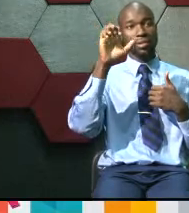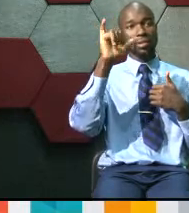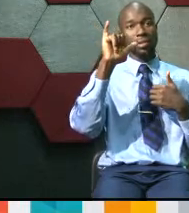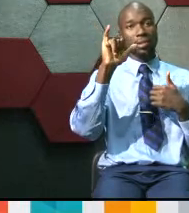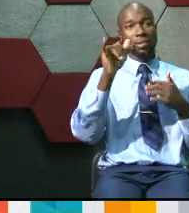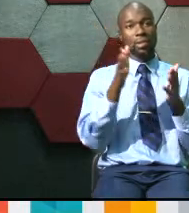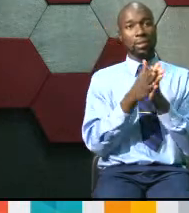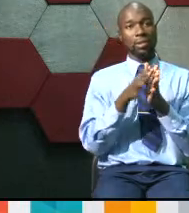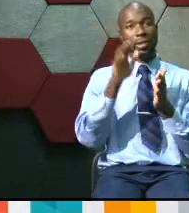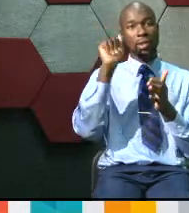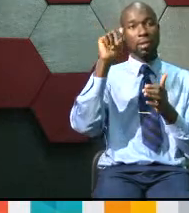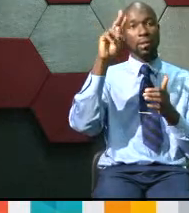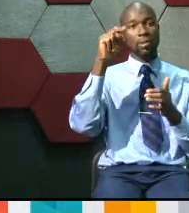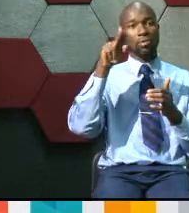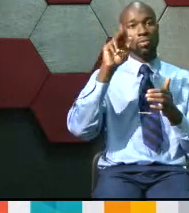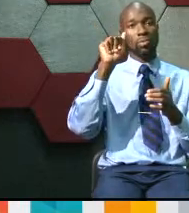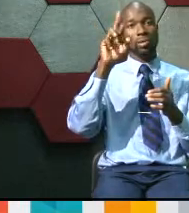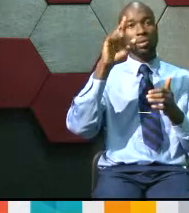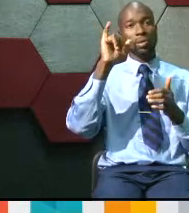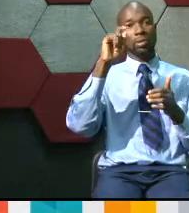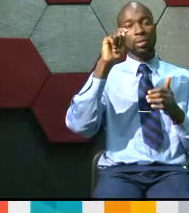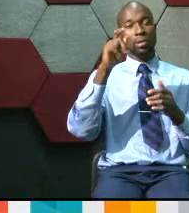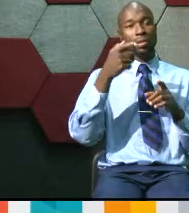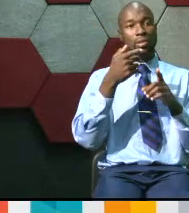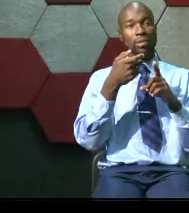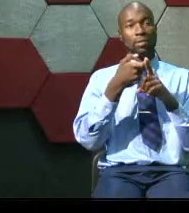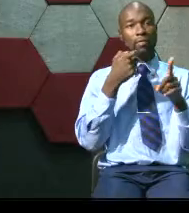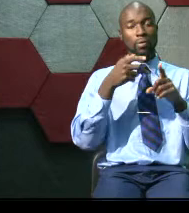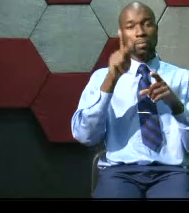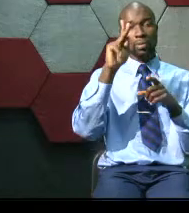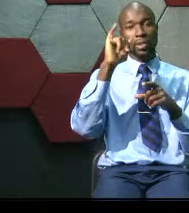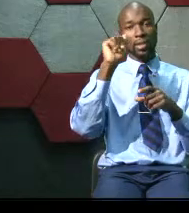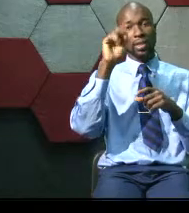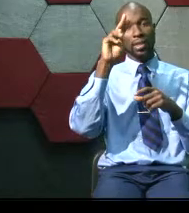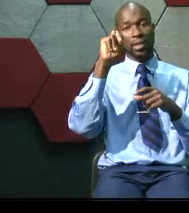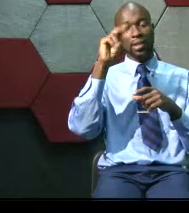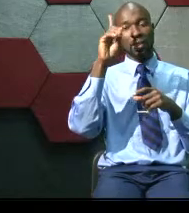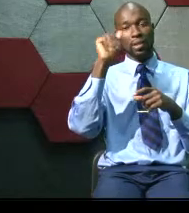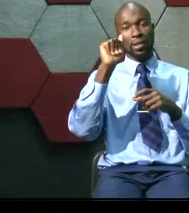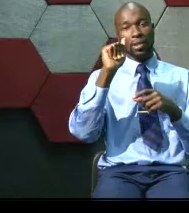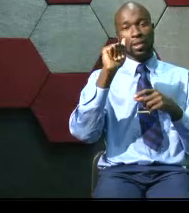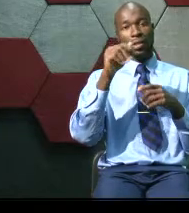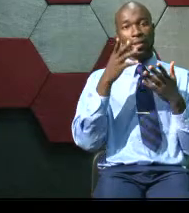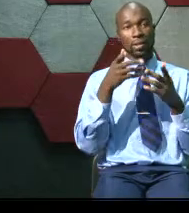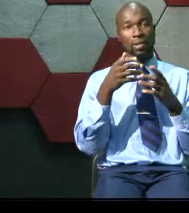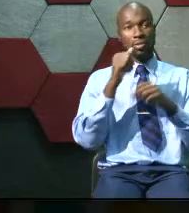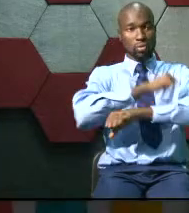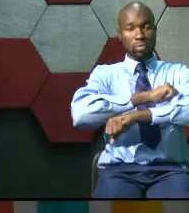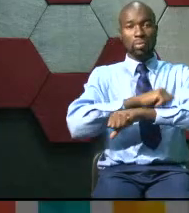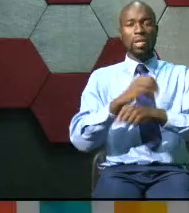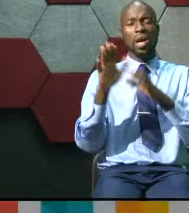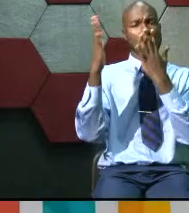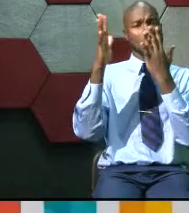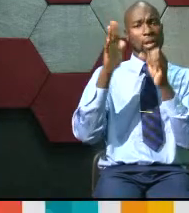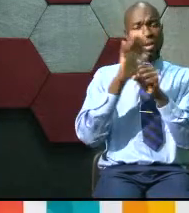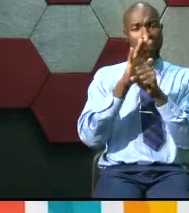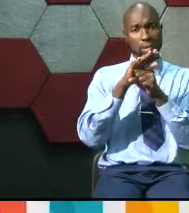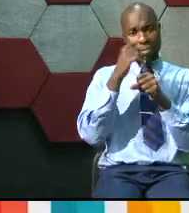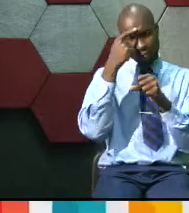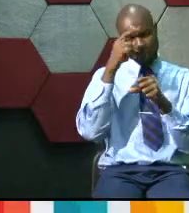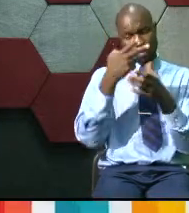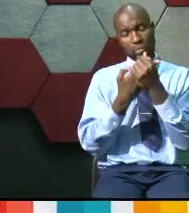County for their project titled The Mechanical Microwave Oven. Well done, Ashley and